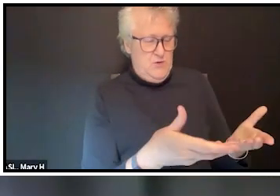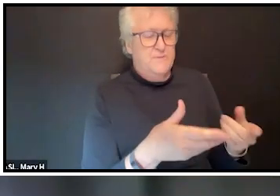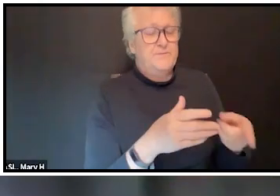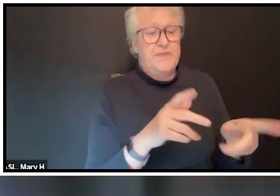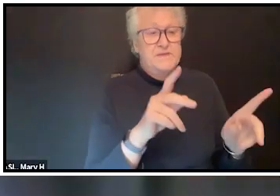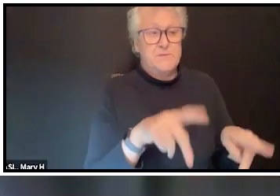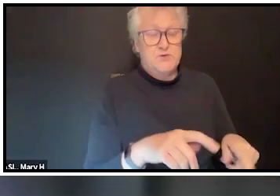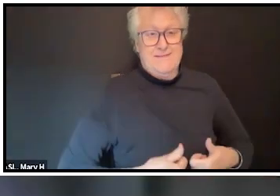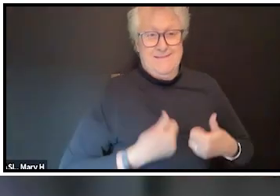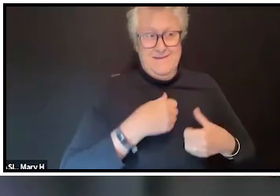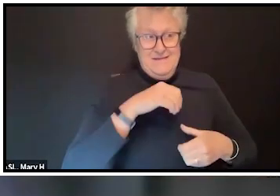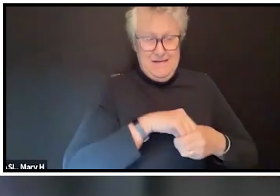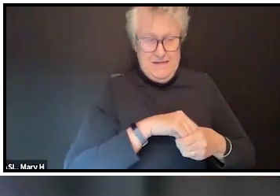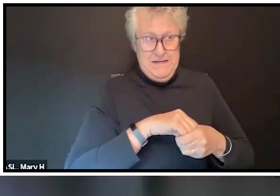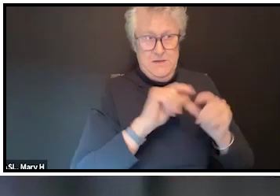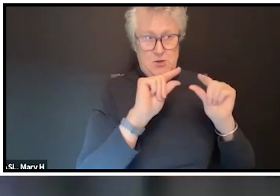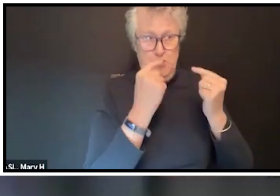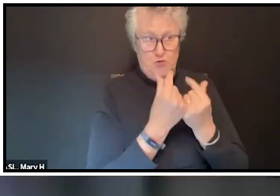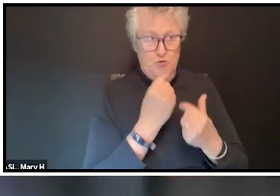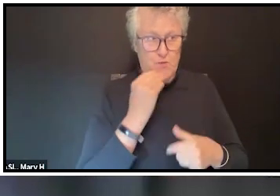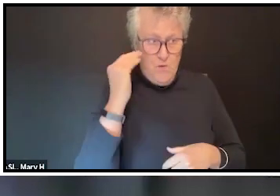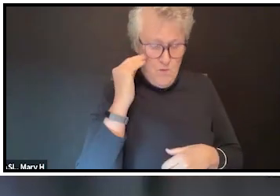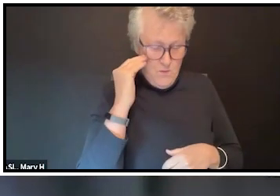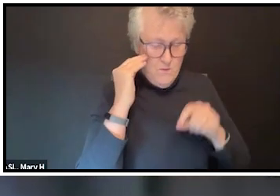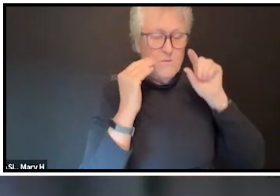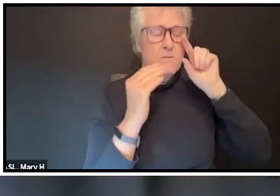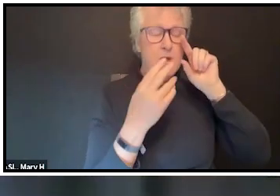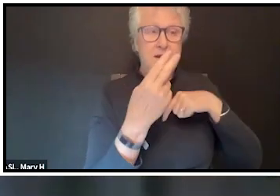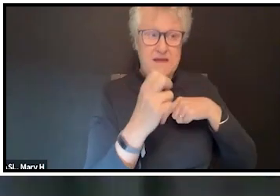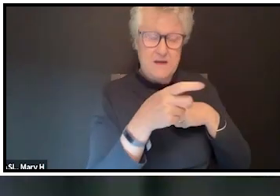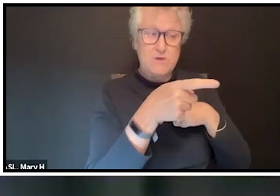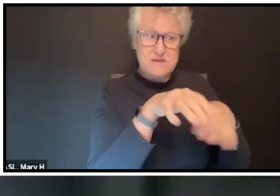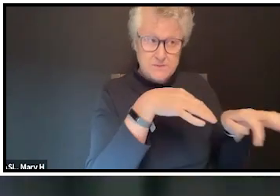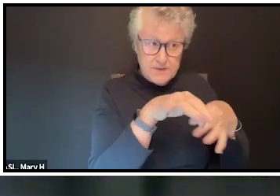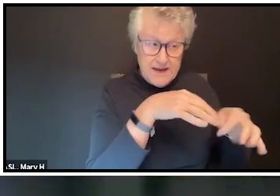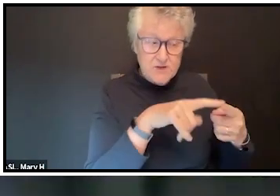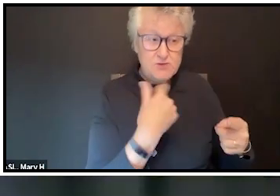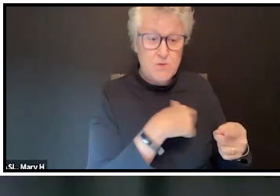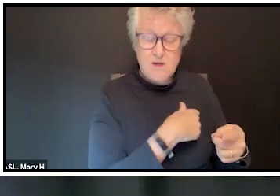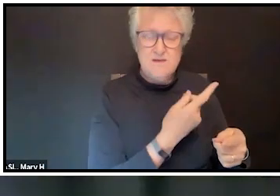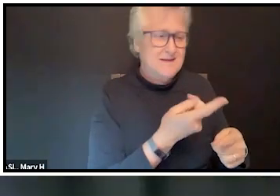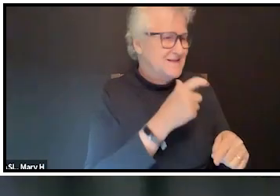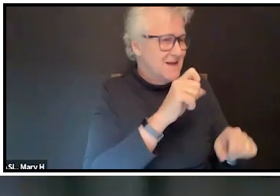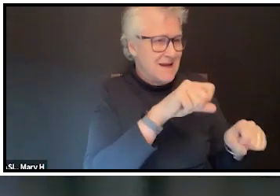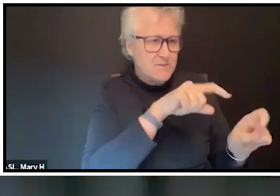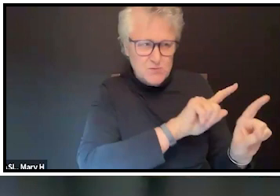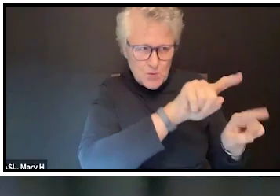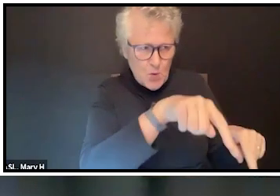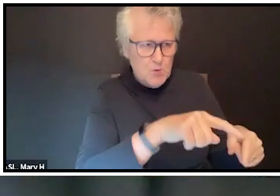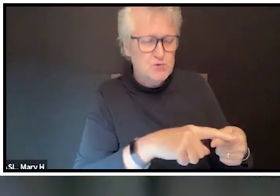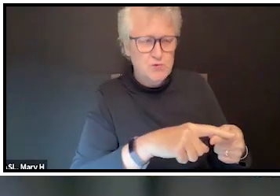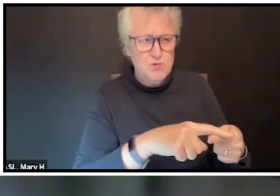explaining to us that he's not able to come to the dinner dance, which Keith is going to give a promo for in a minute. I forgot. He was told it's